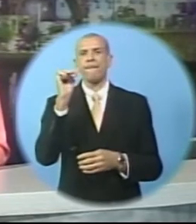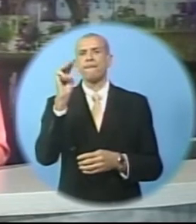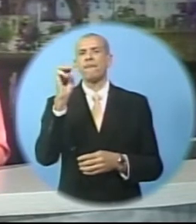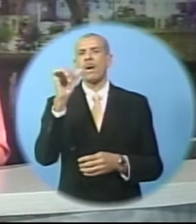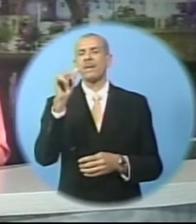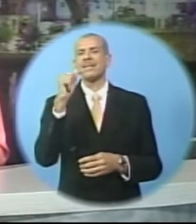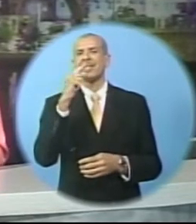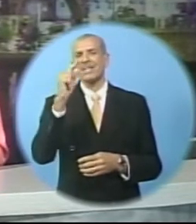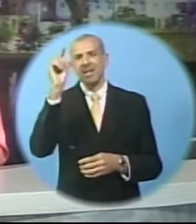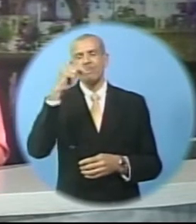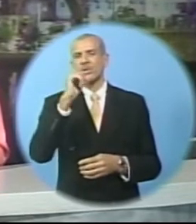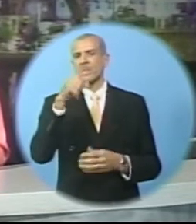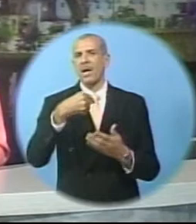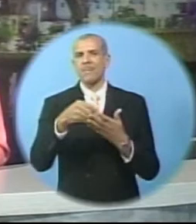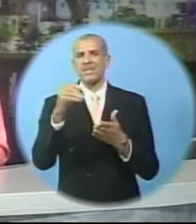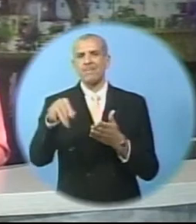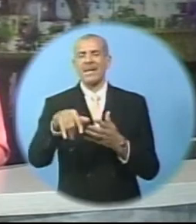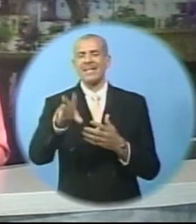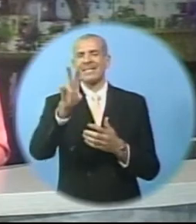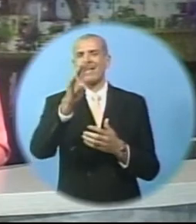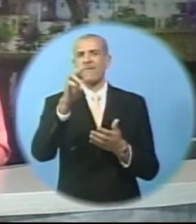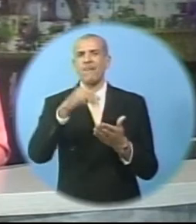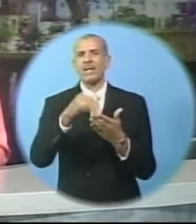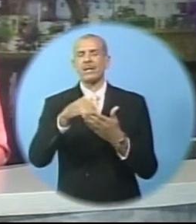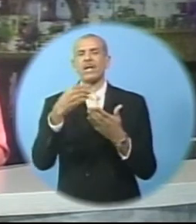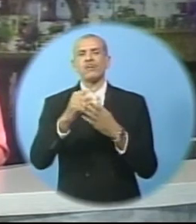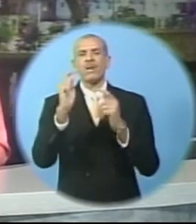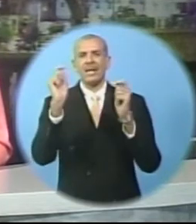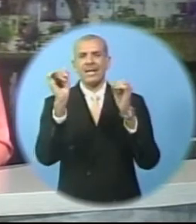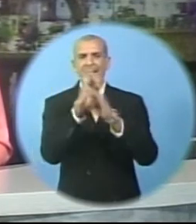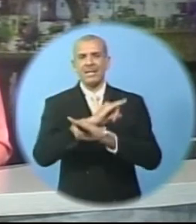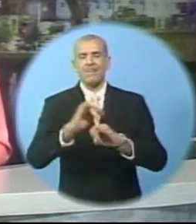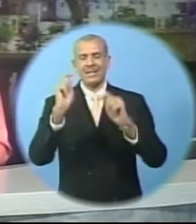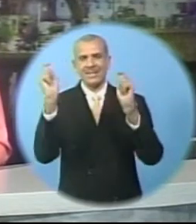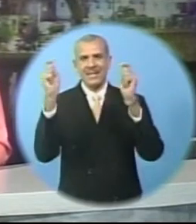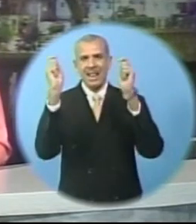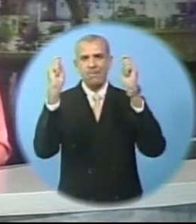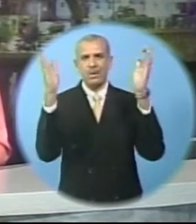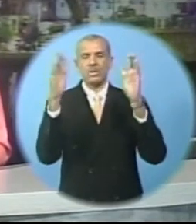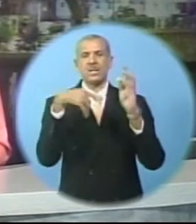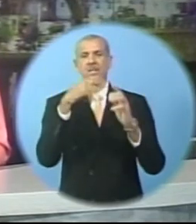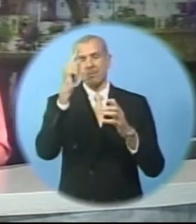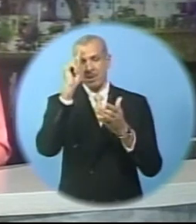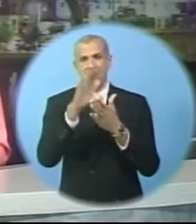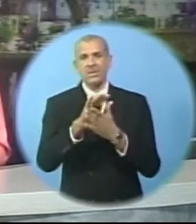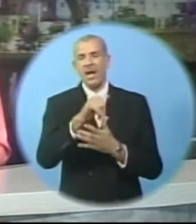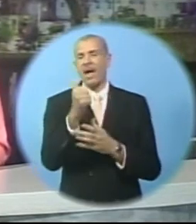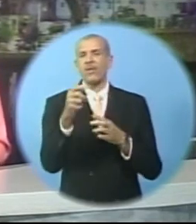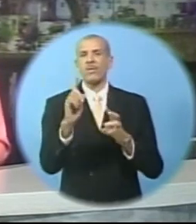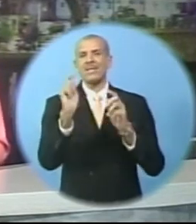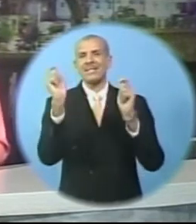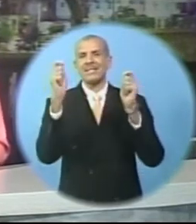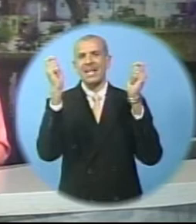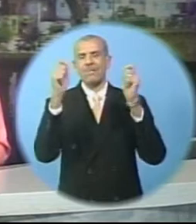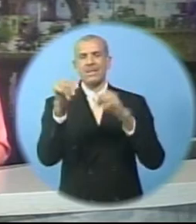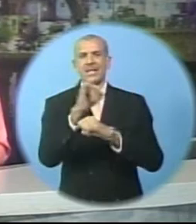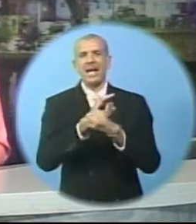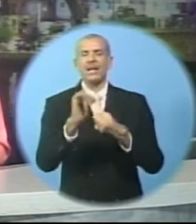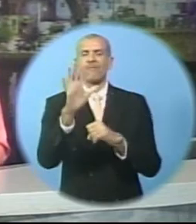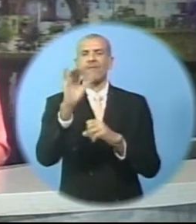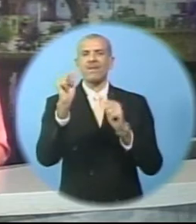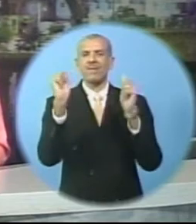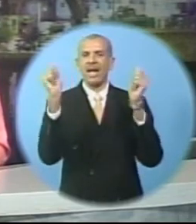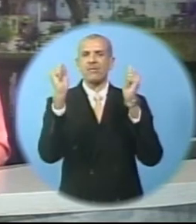not be spending $7 million on independence celebrations. She believes that there are other ways to celebrate the island's